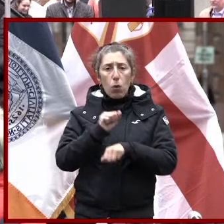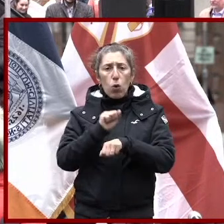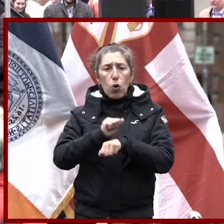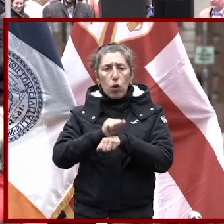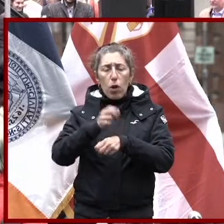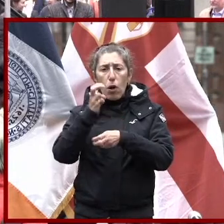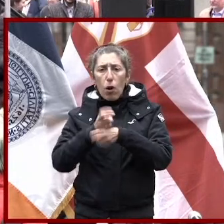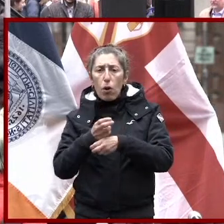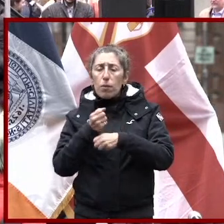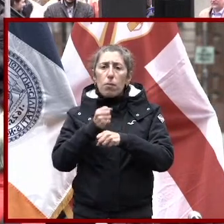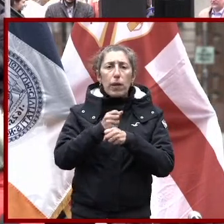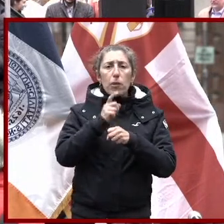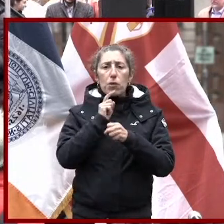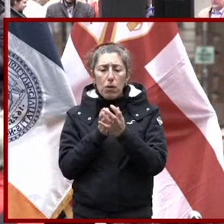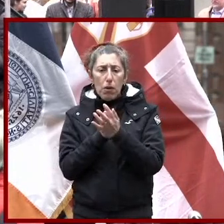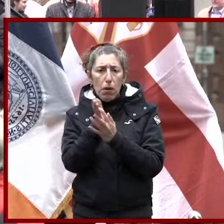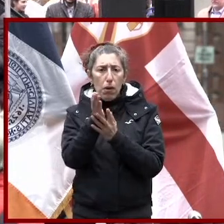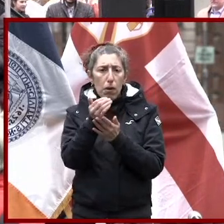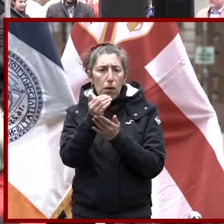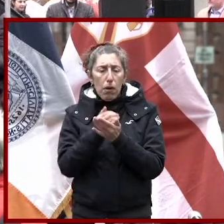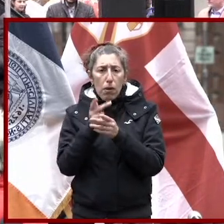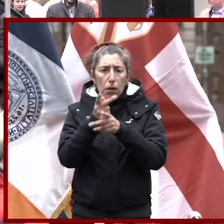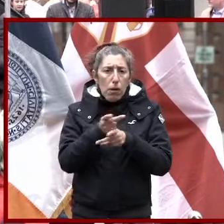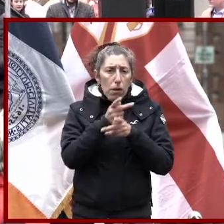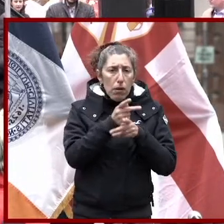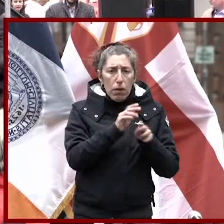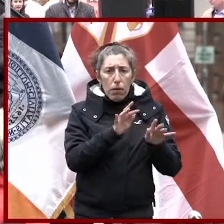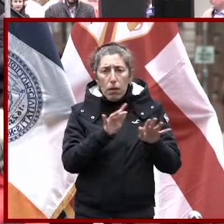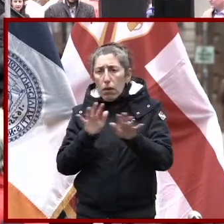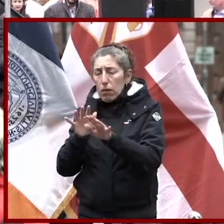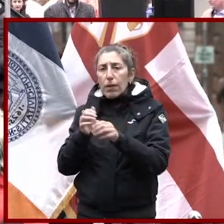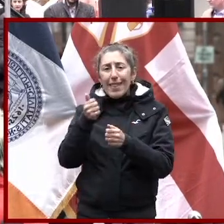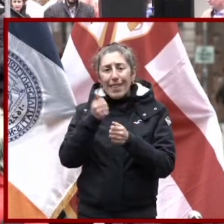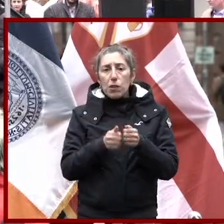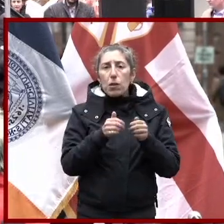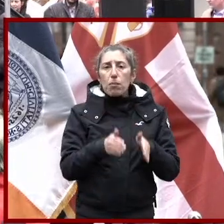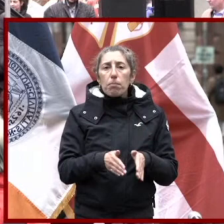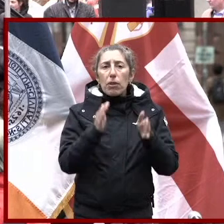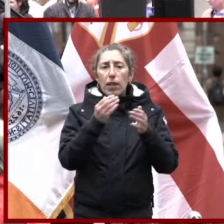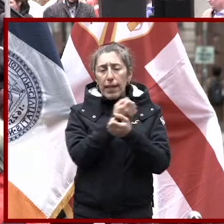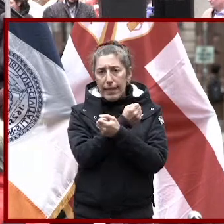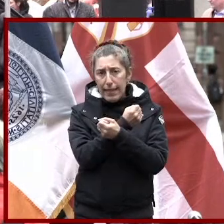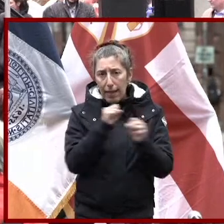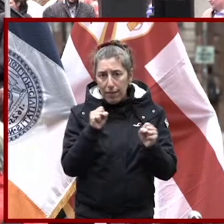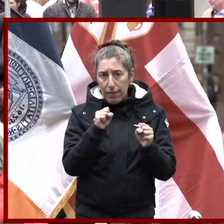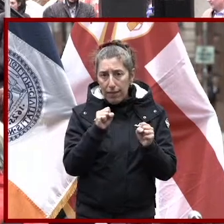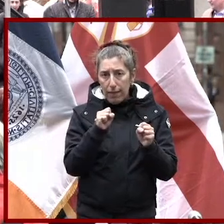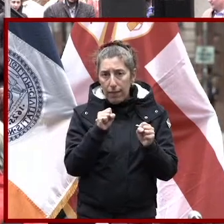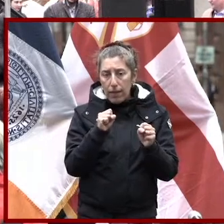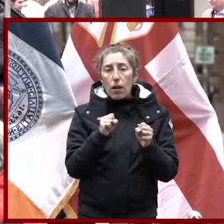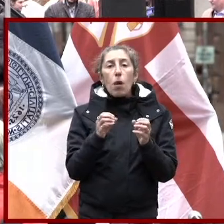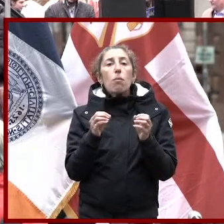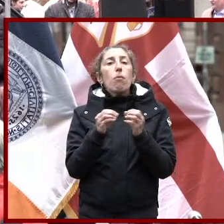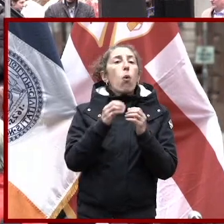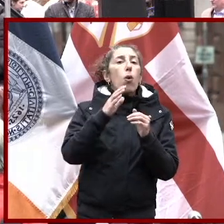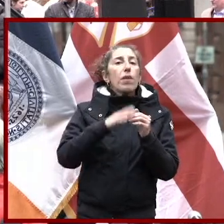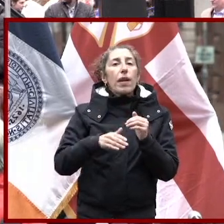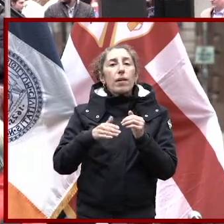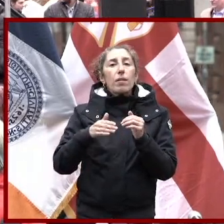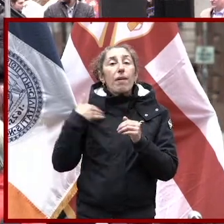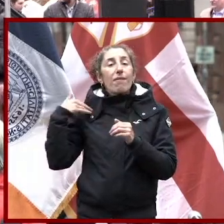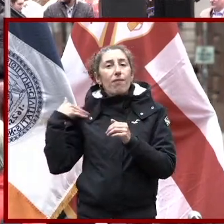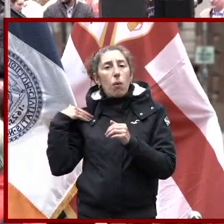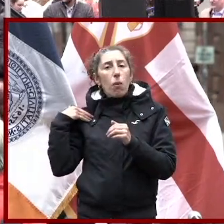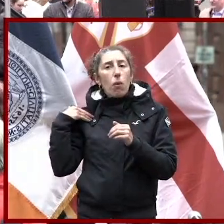to leave every building safer than how we found it. And for our first responders,